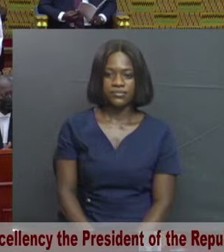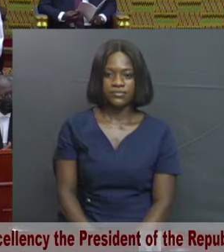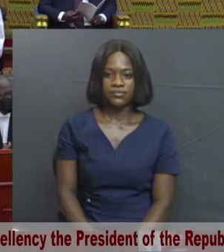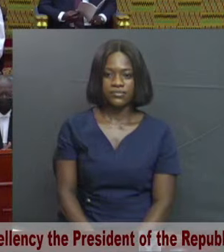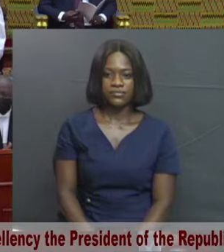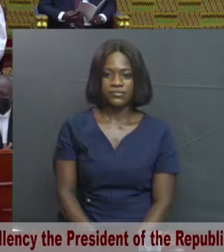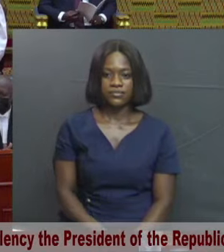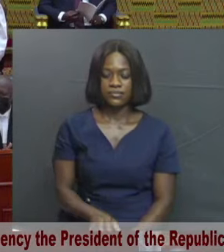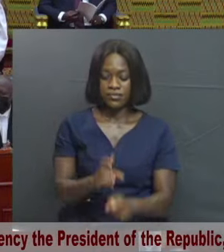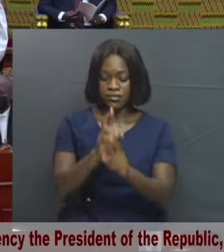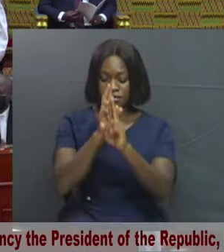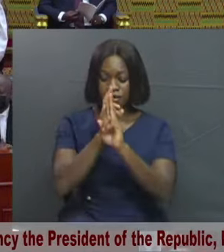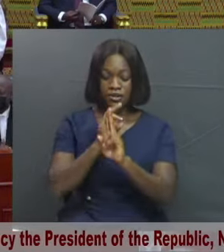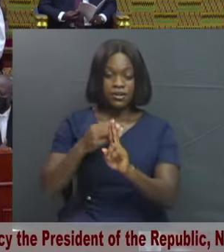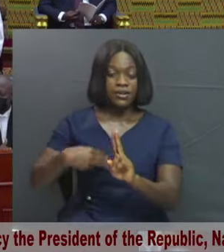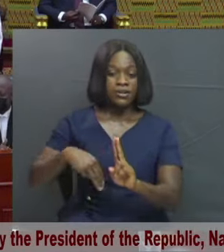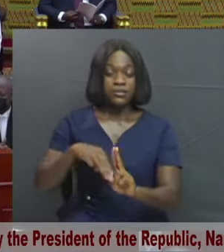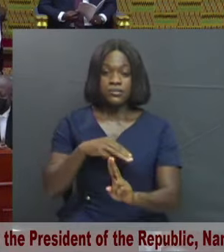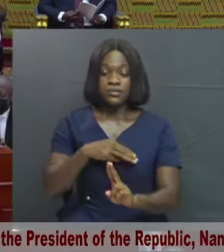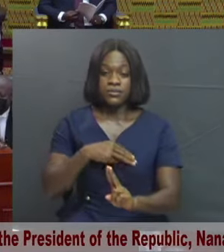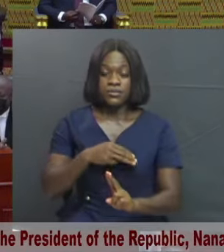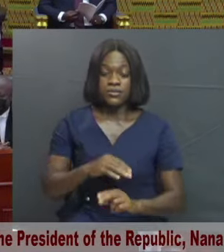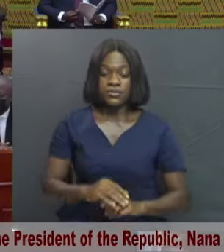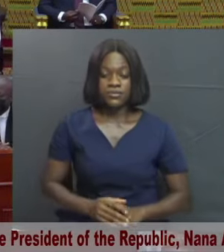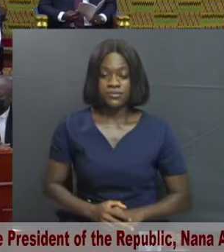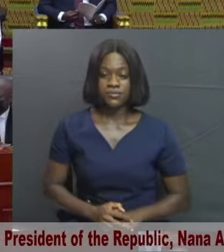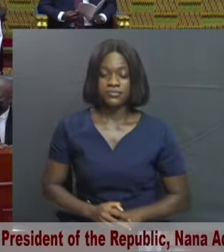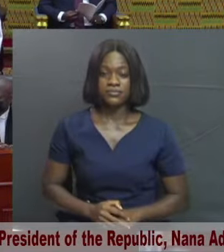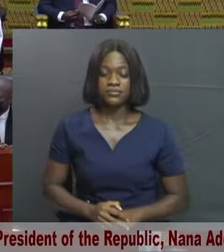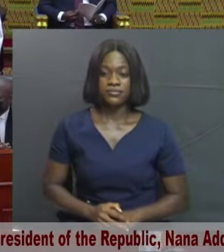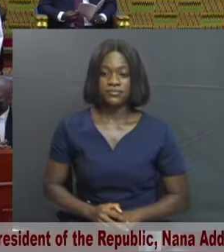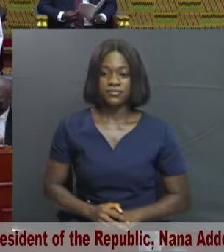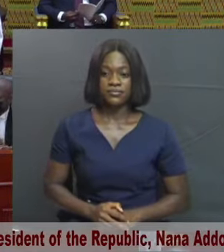honorable members